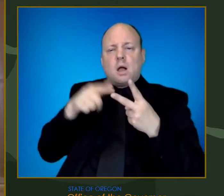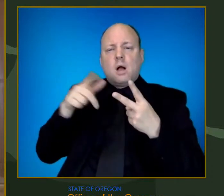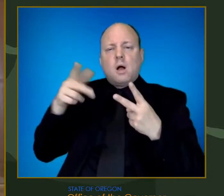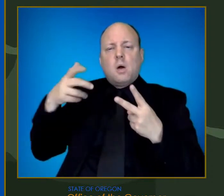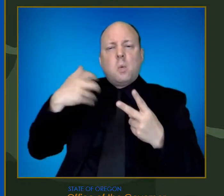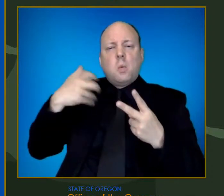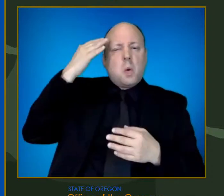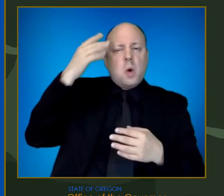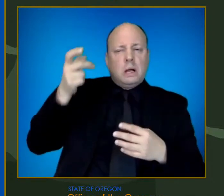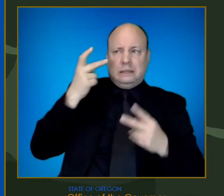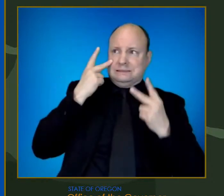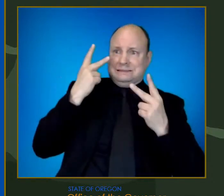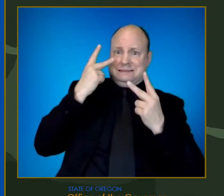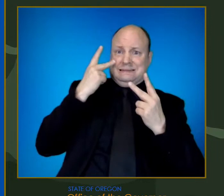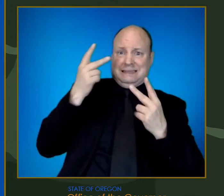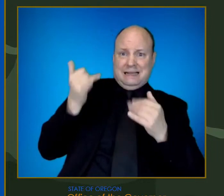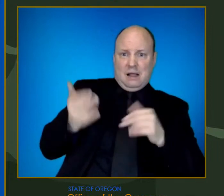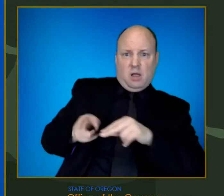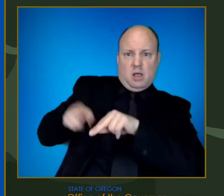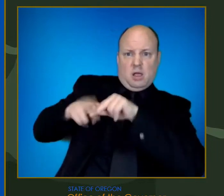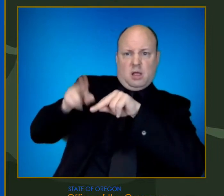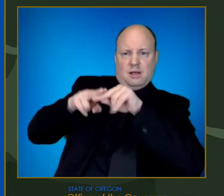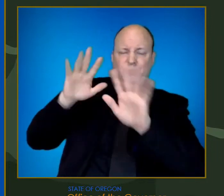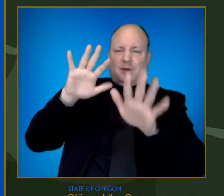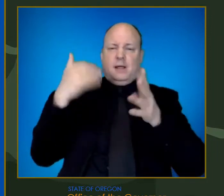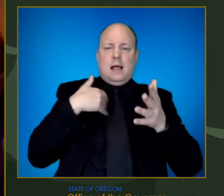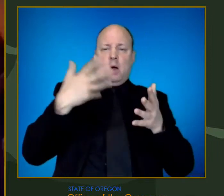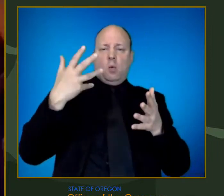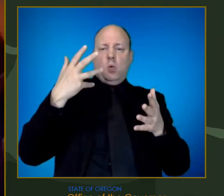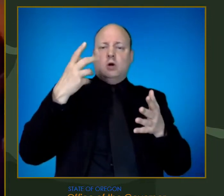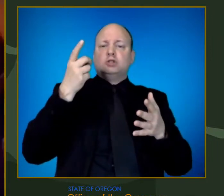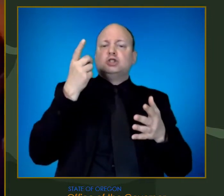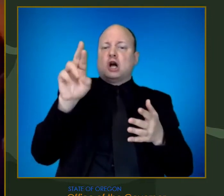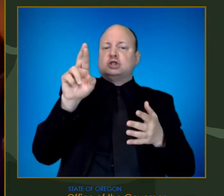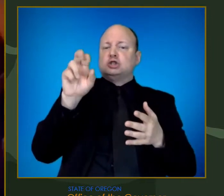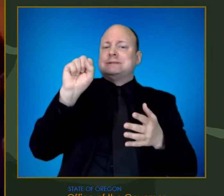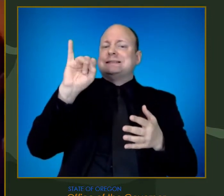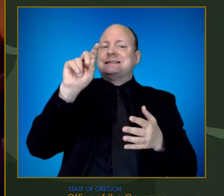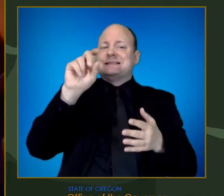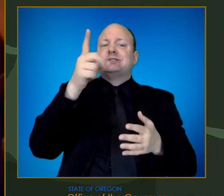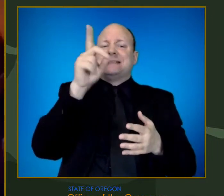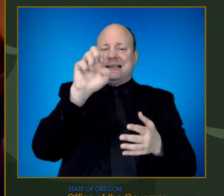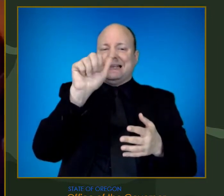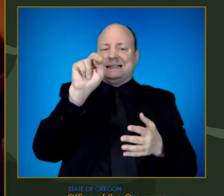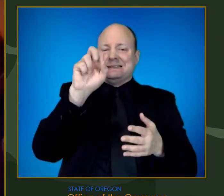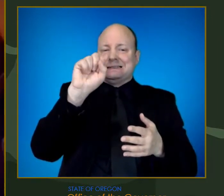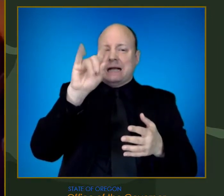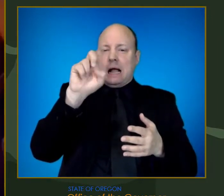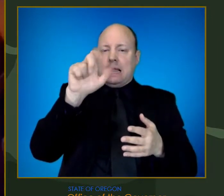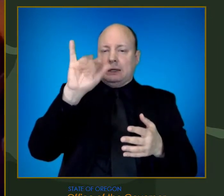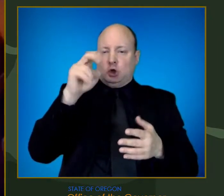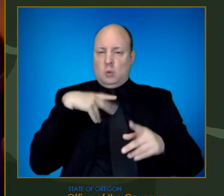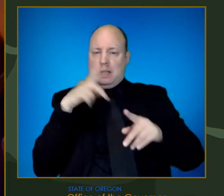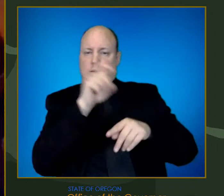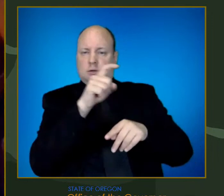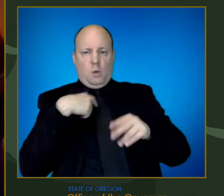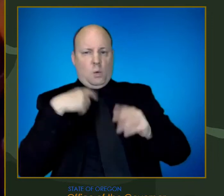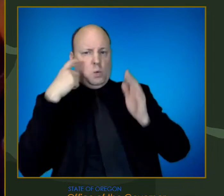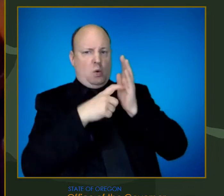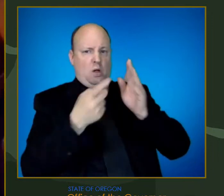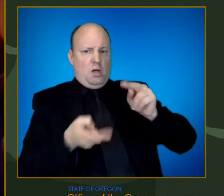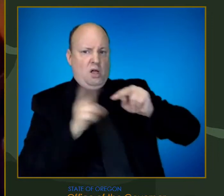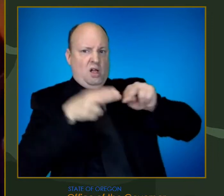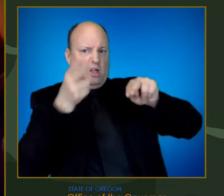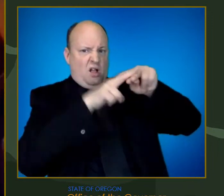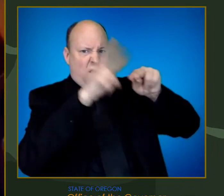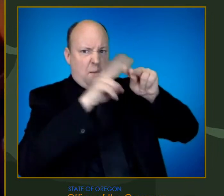I'm sorry, for Dr. Seidlinger. You talk about we're seeing the increase in younger people in terms of serious illness